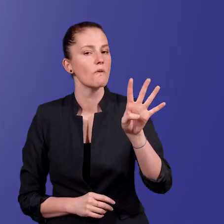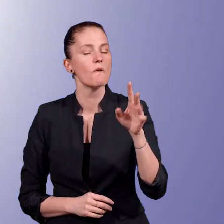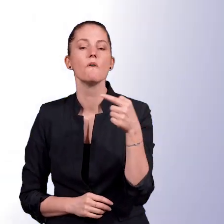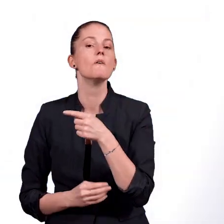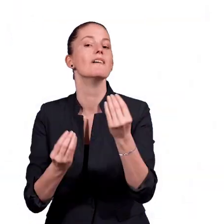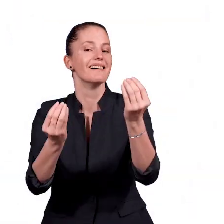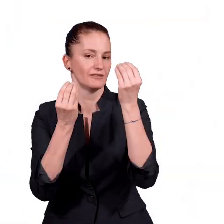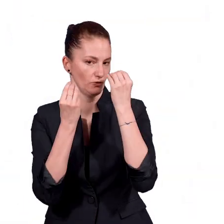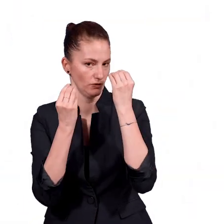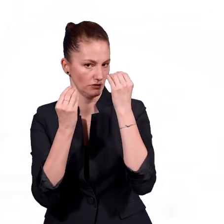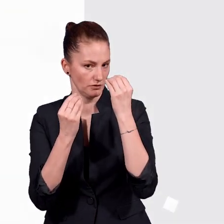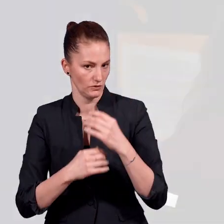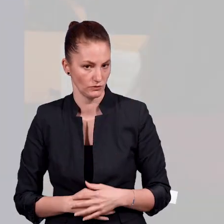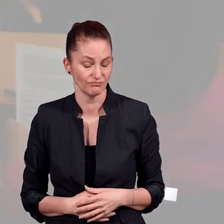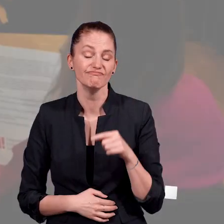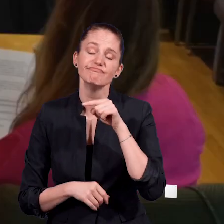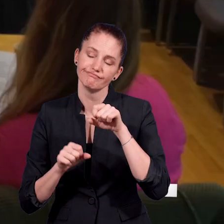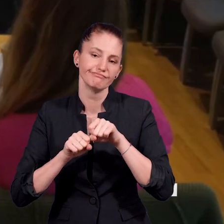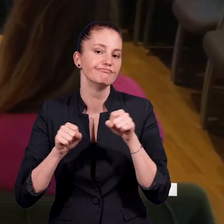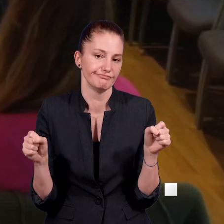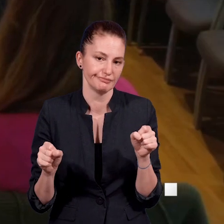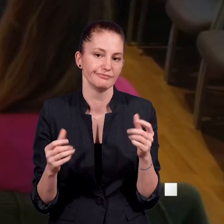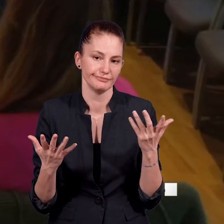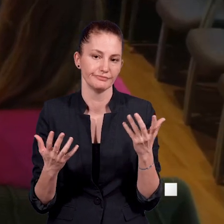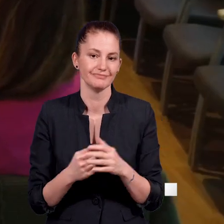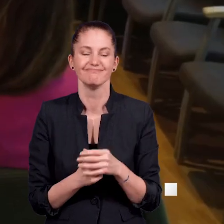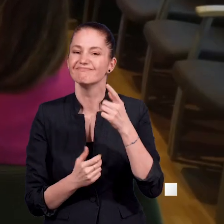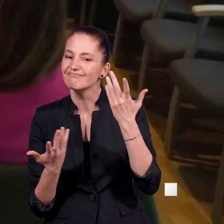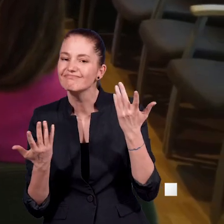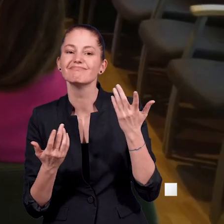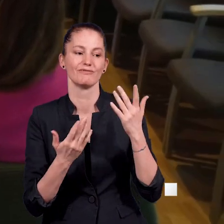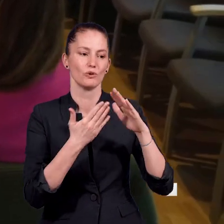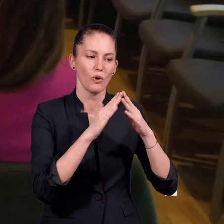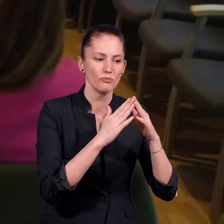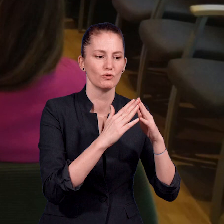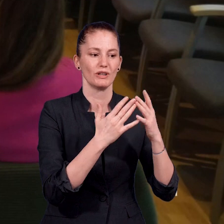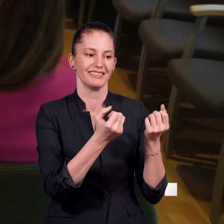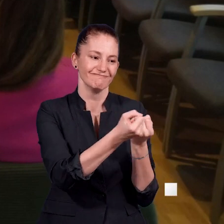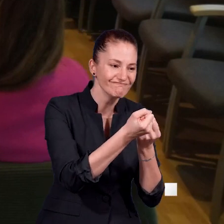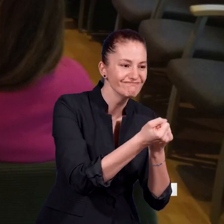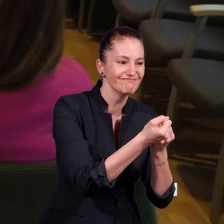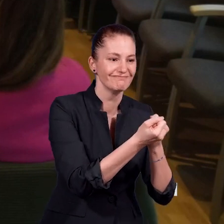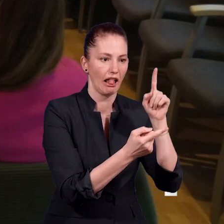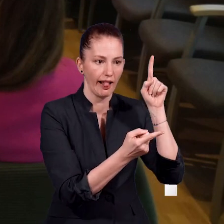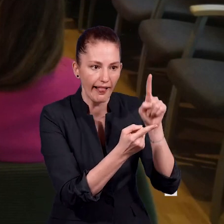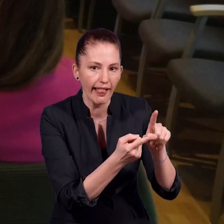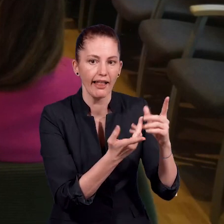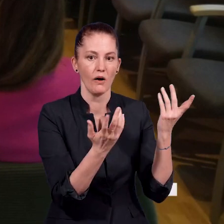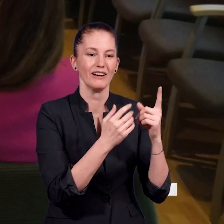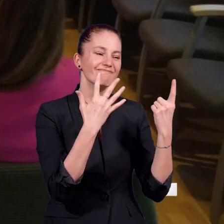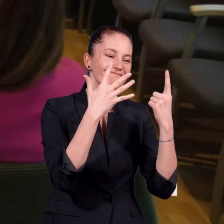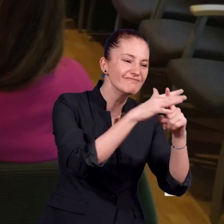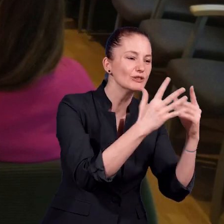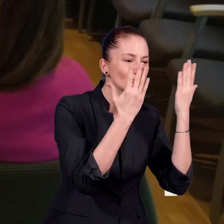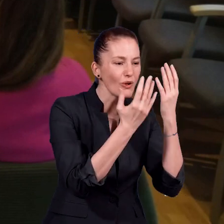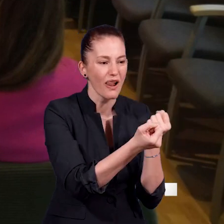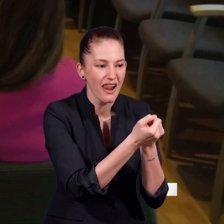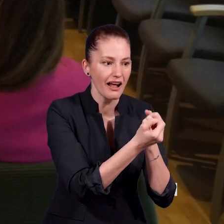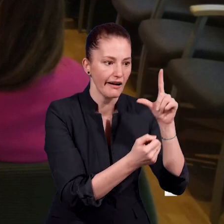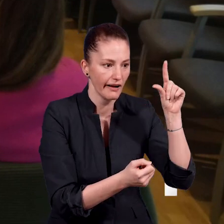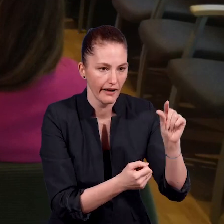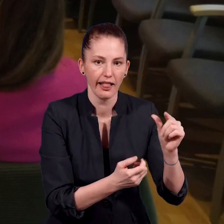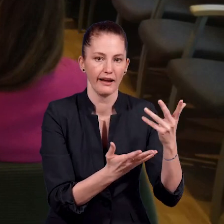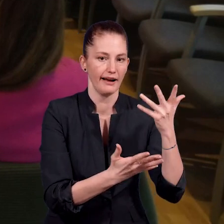Article 24, Education, Violation. The limited supporting community and